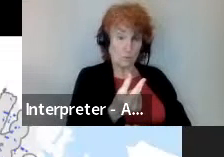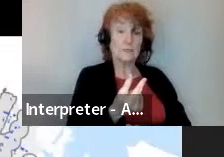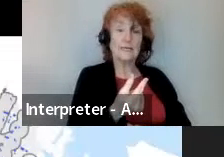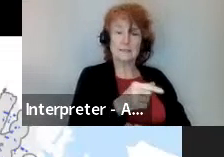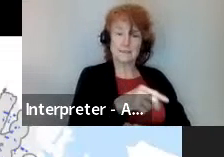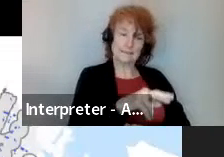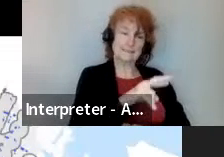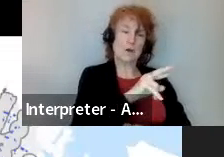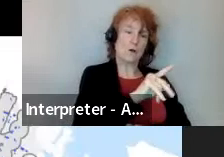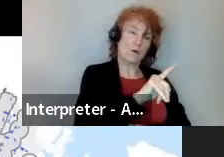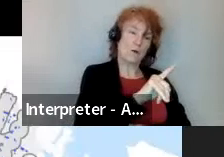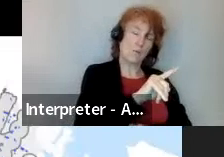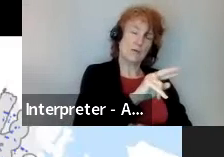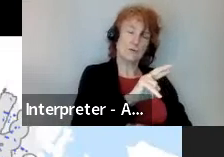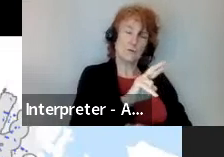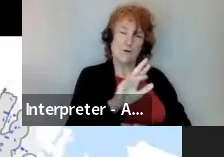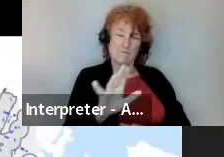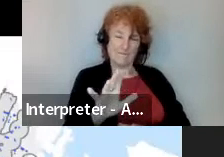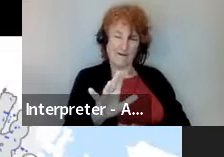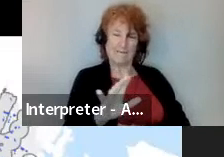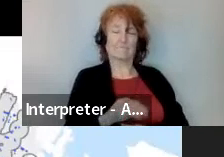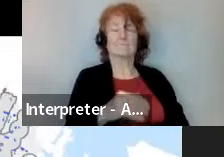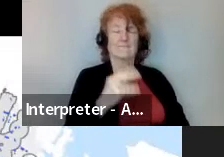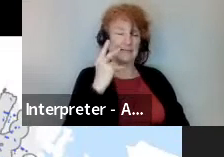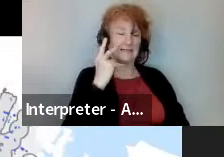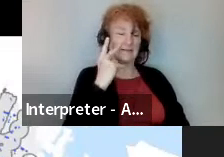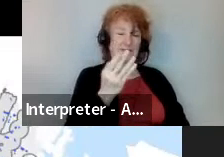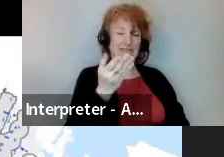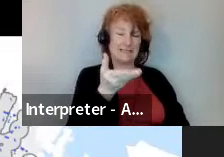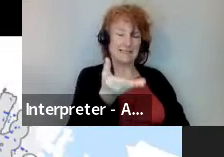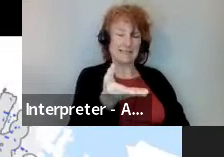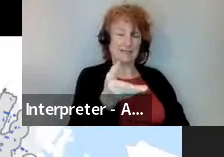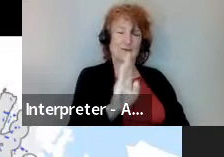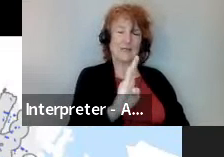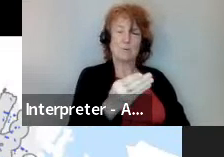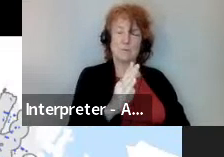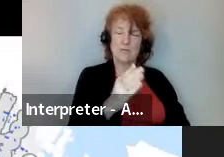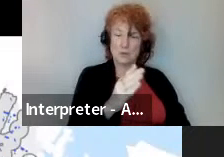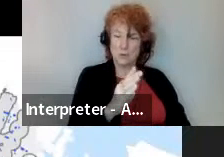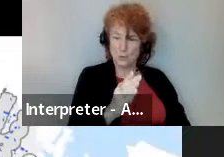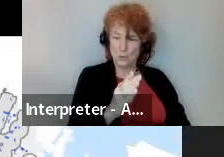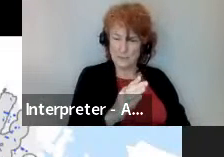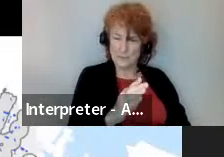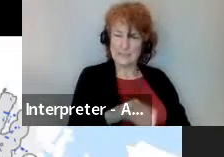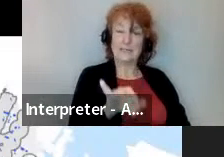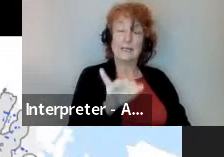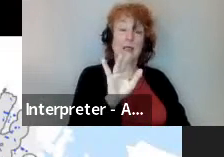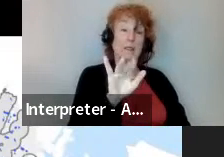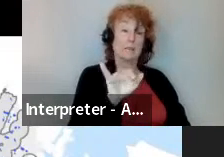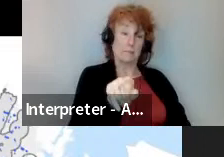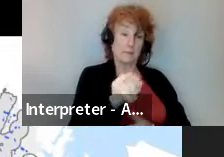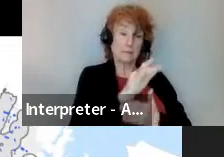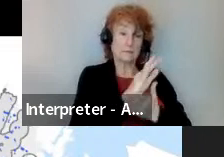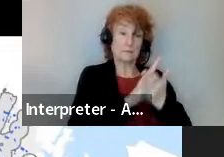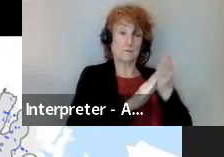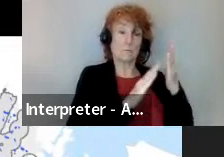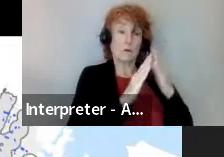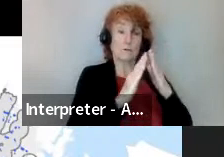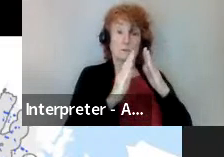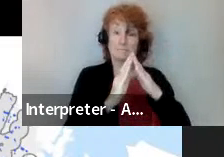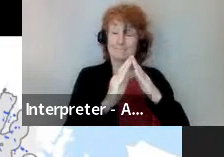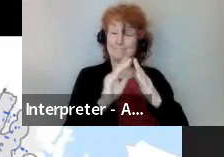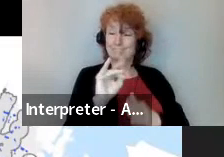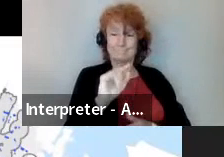overlays are already mapped. You can see these areas in blue on this map. These are the parts of the city where the zoning already allows a